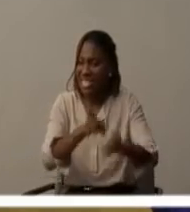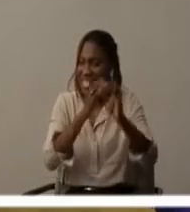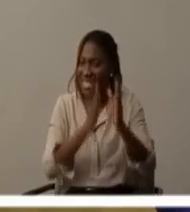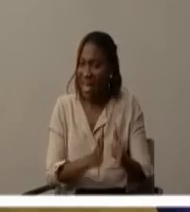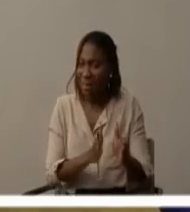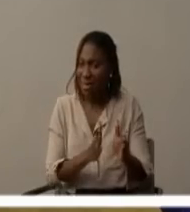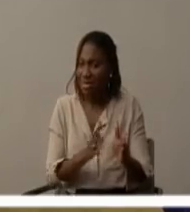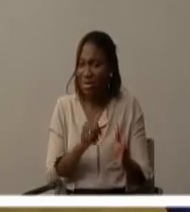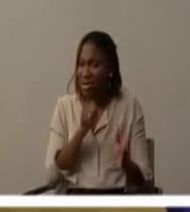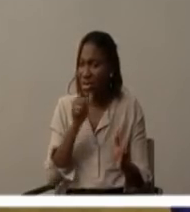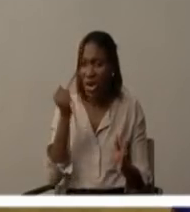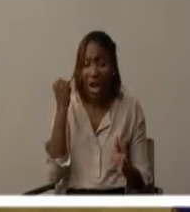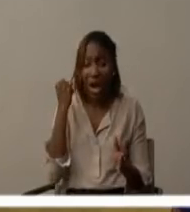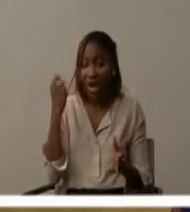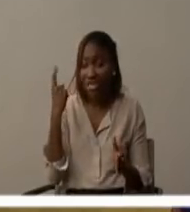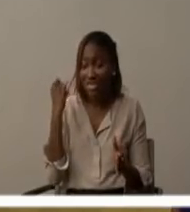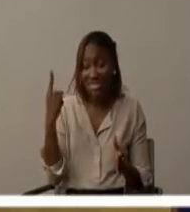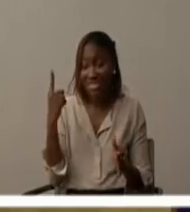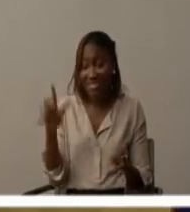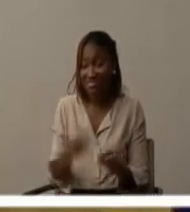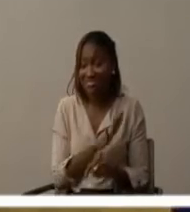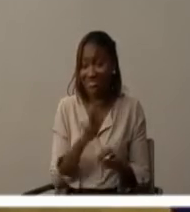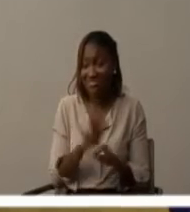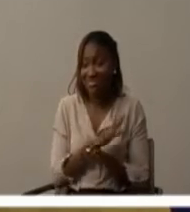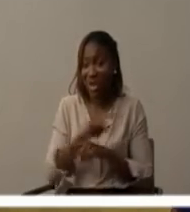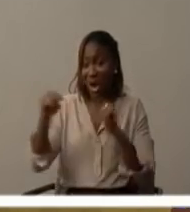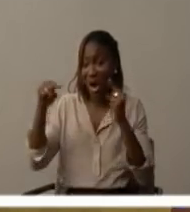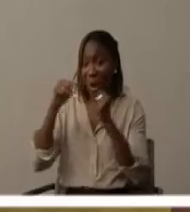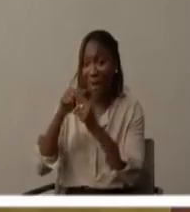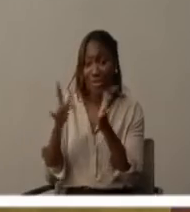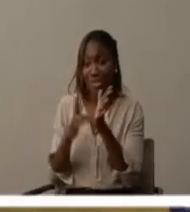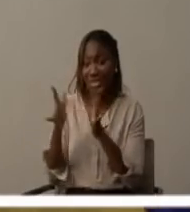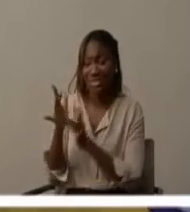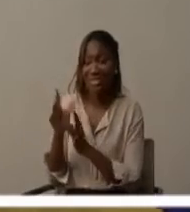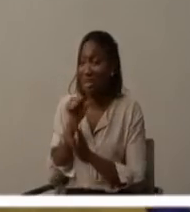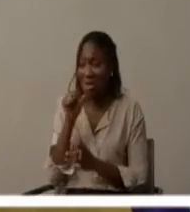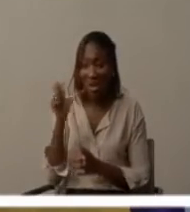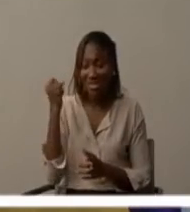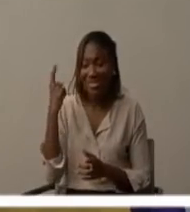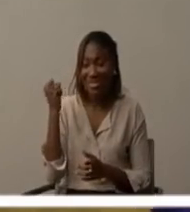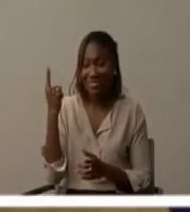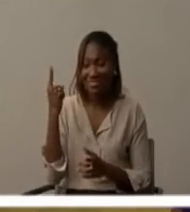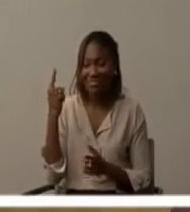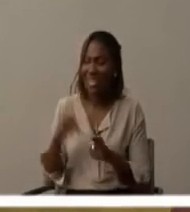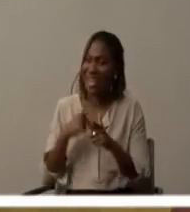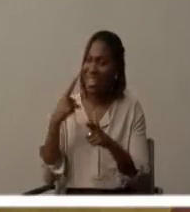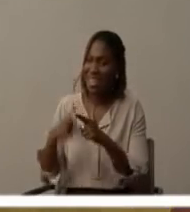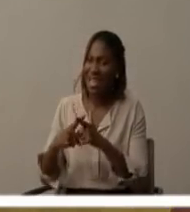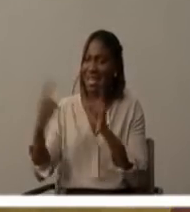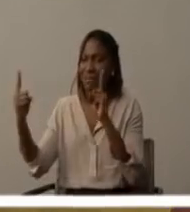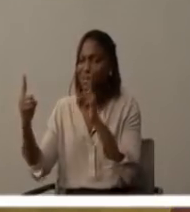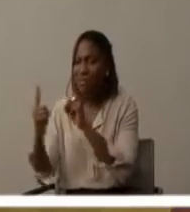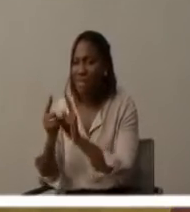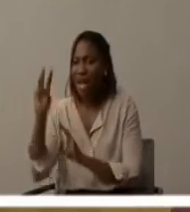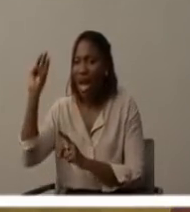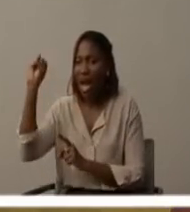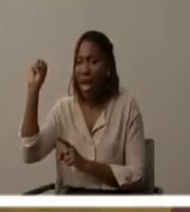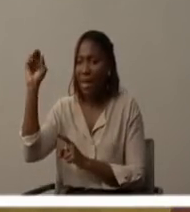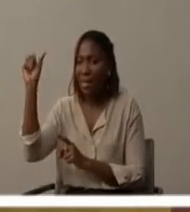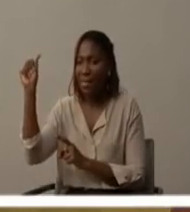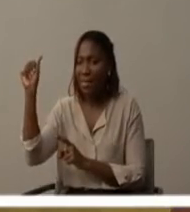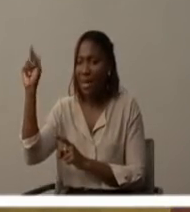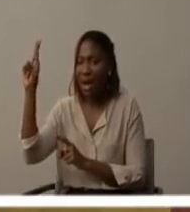is. They still don't get it. When we meet Martha, who is there still at